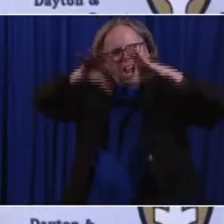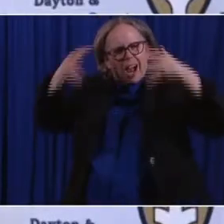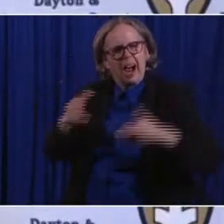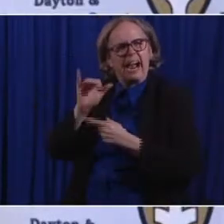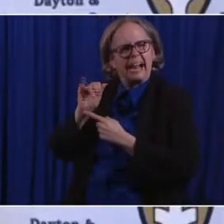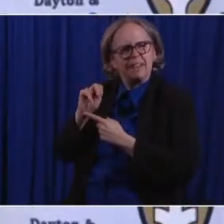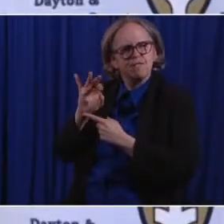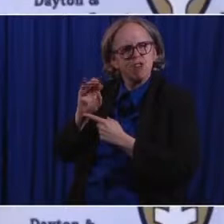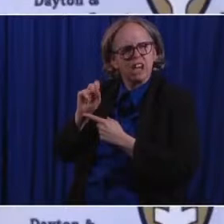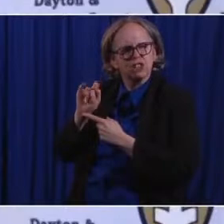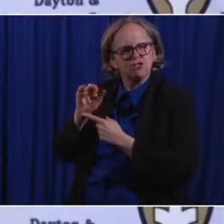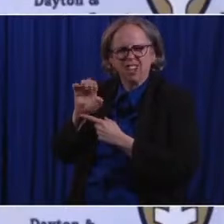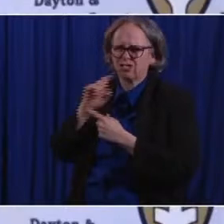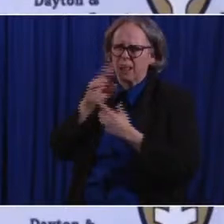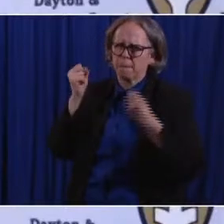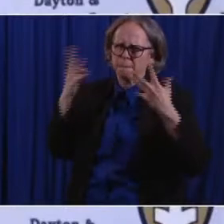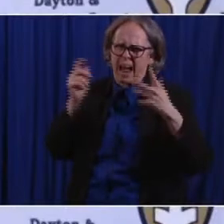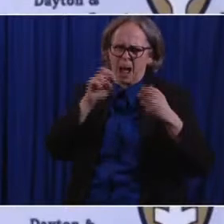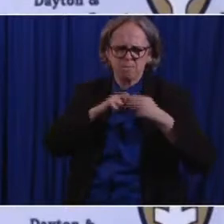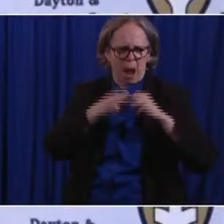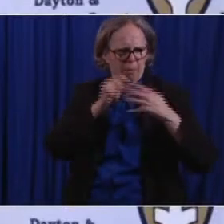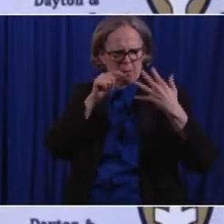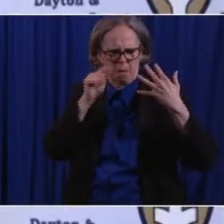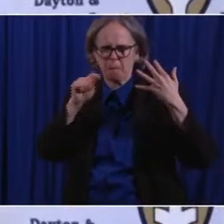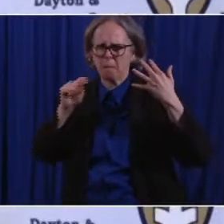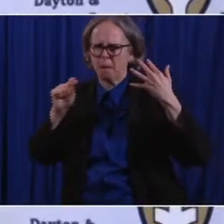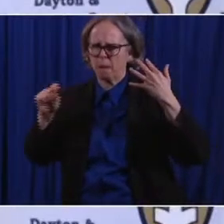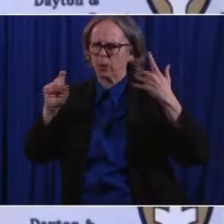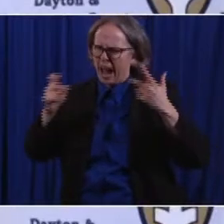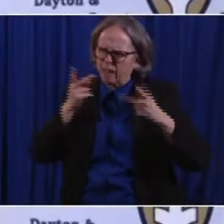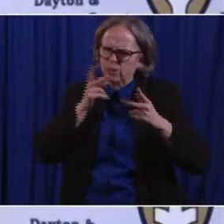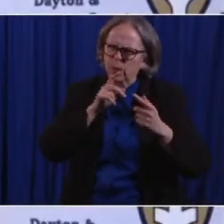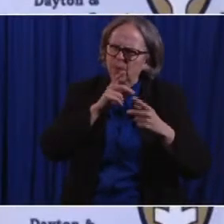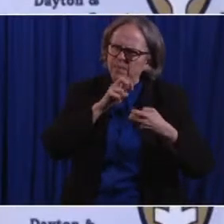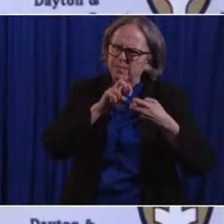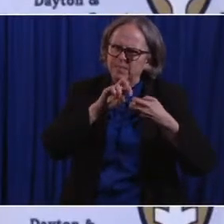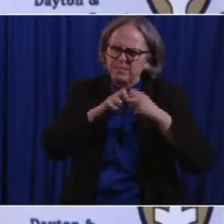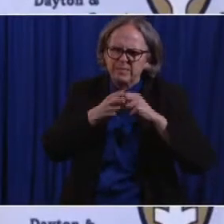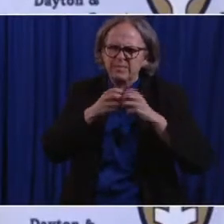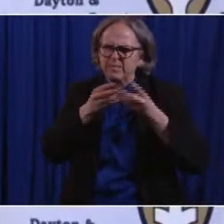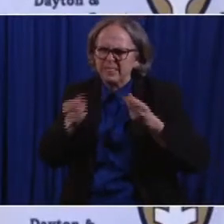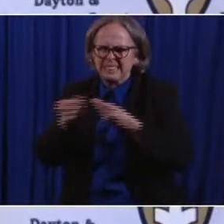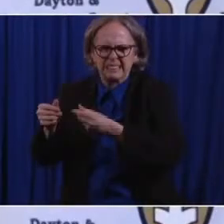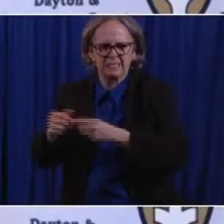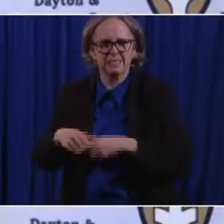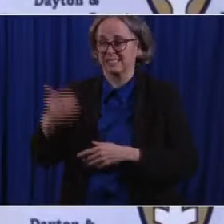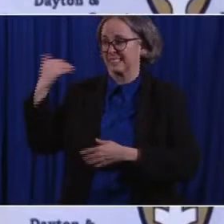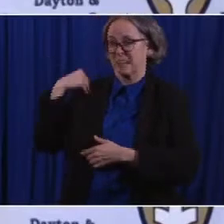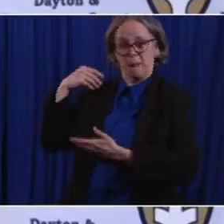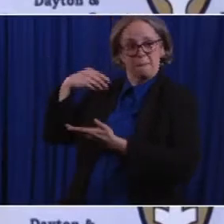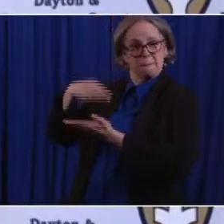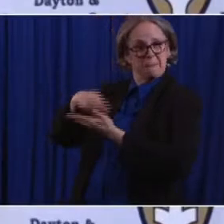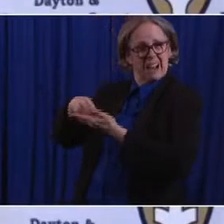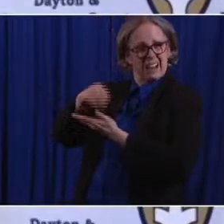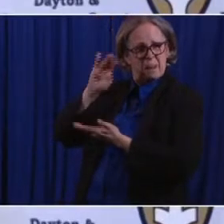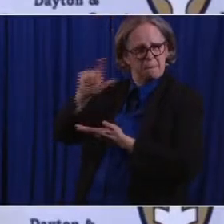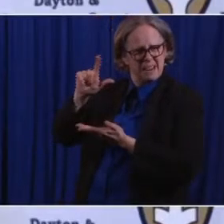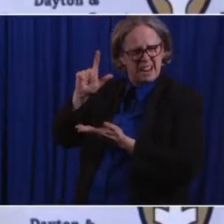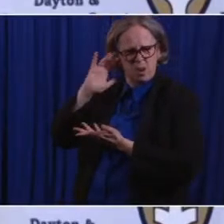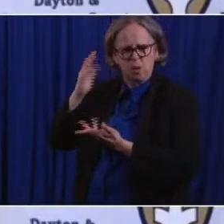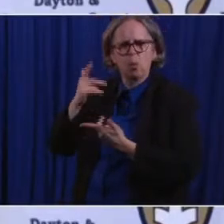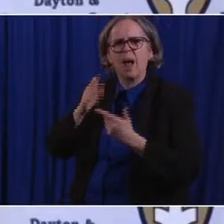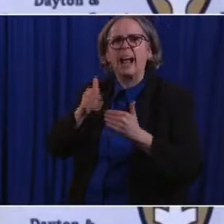think, for the money that's already been sent to the state by the last bill. I'm not going over this entire